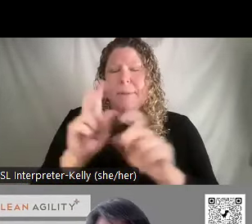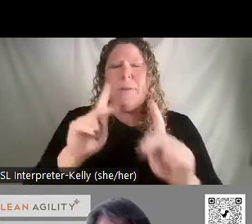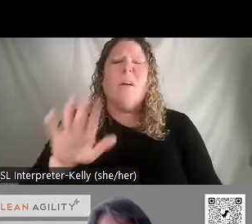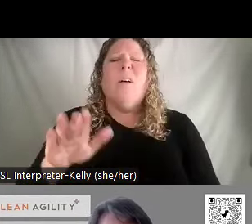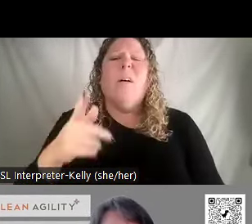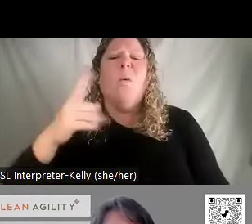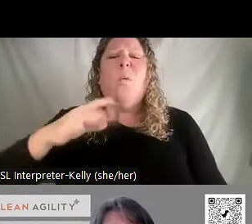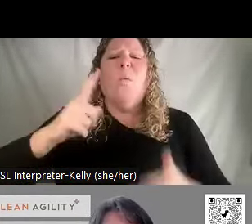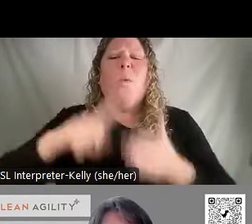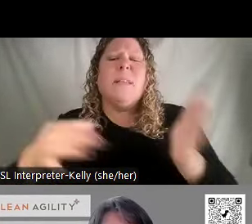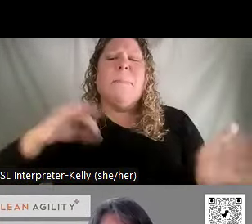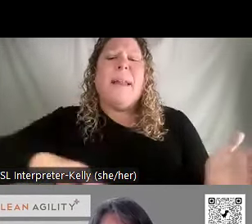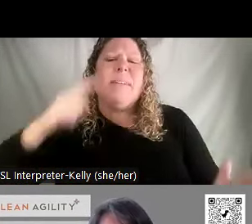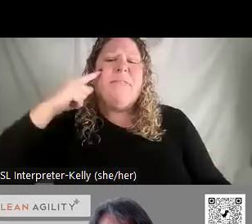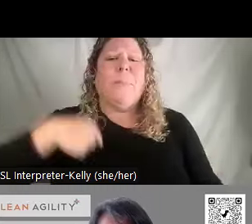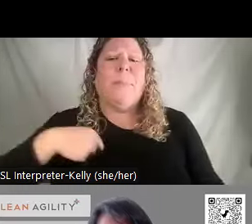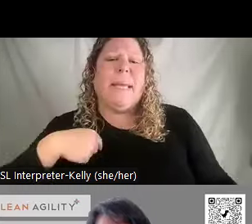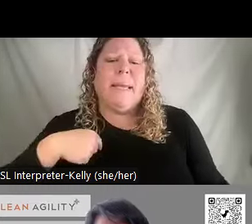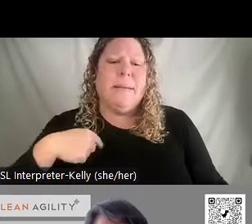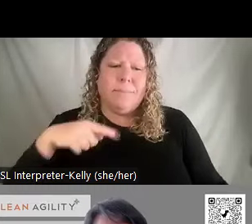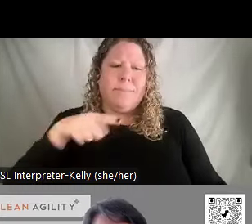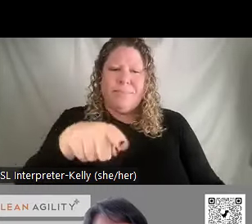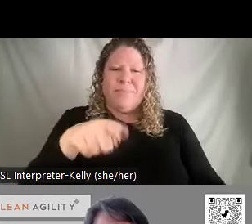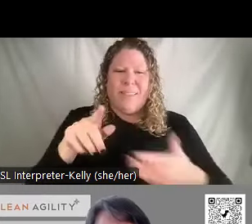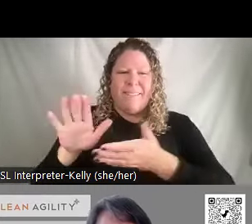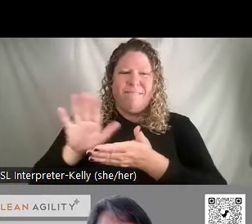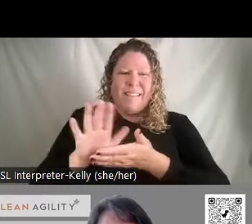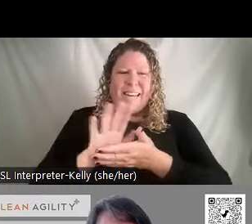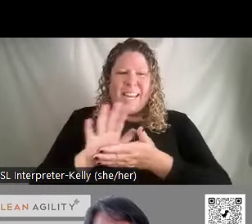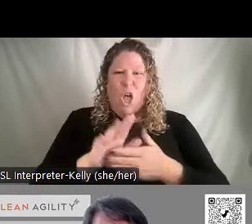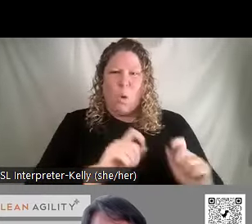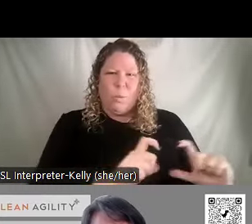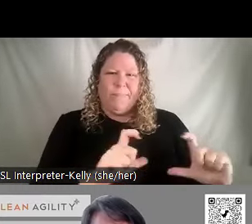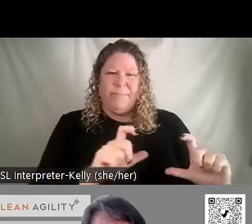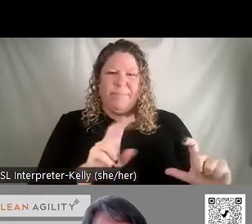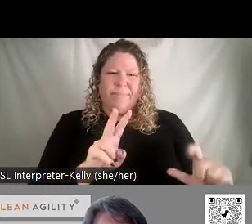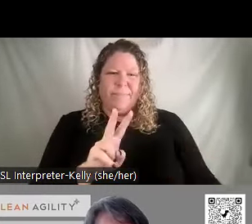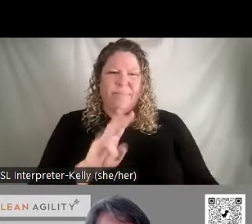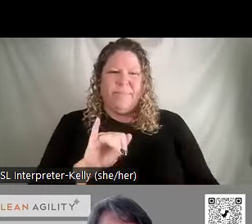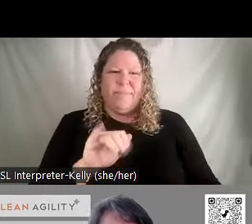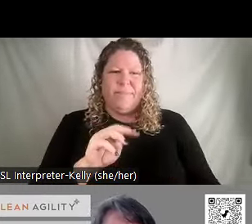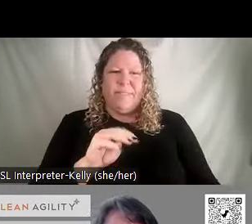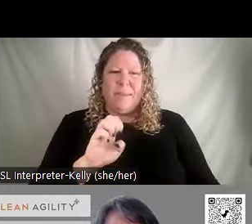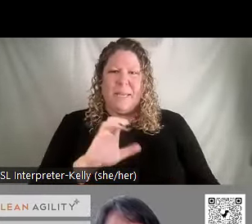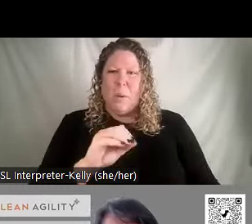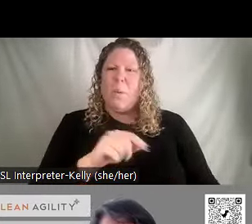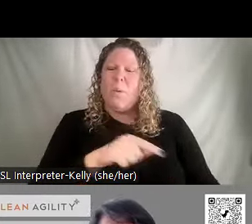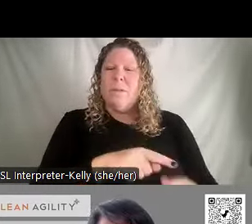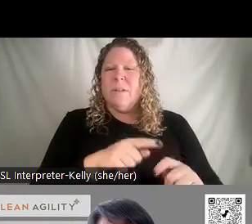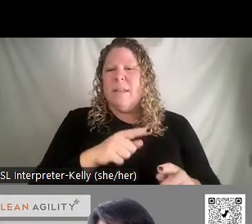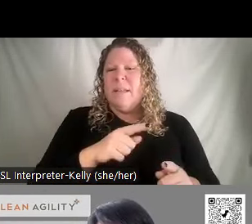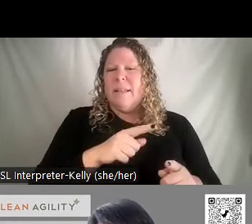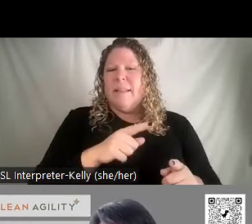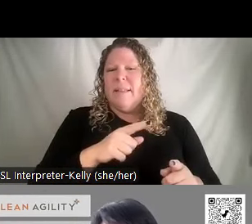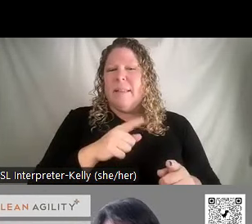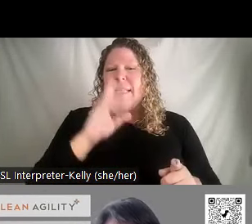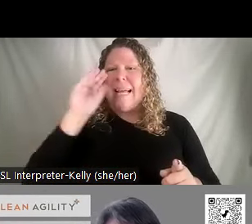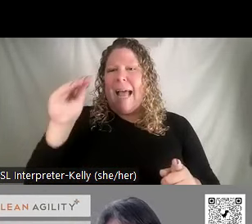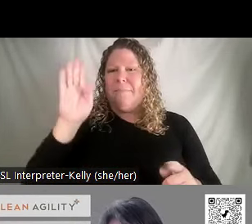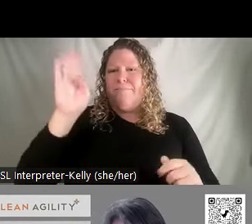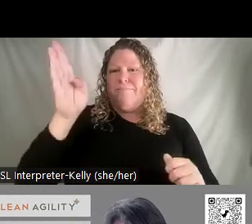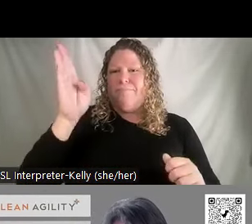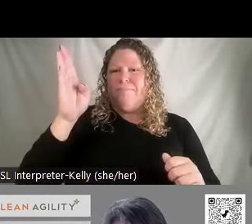to a little video in the corner. John Scherer does a great talk on this, but I'll just summarize it really quickly. A lot of people think of